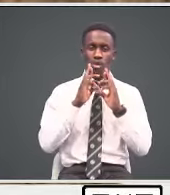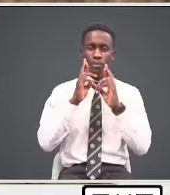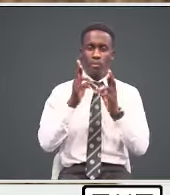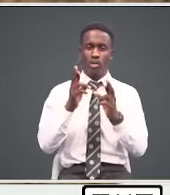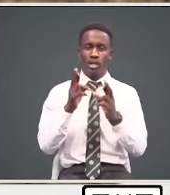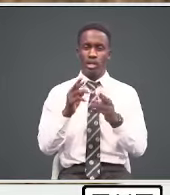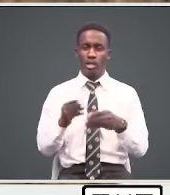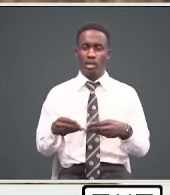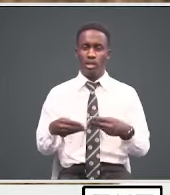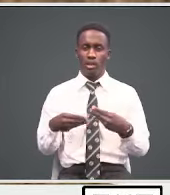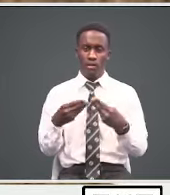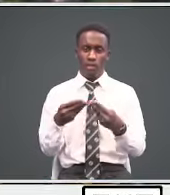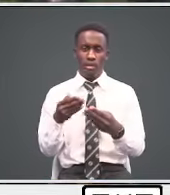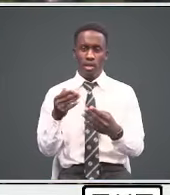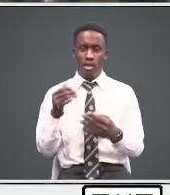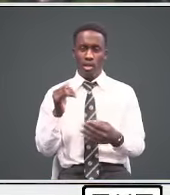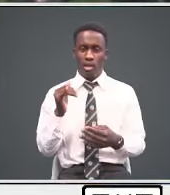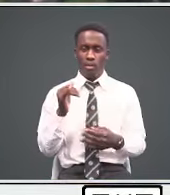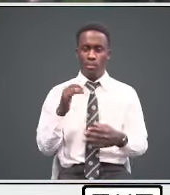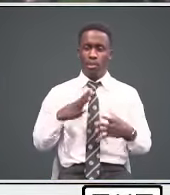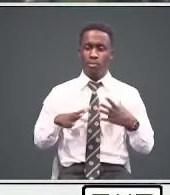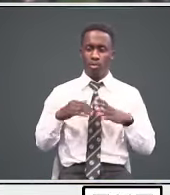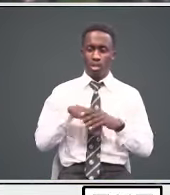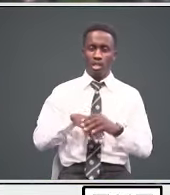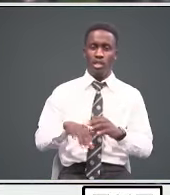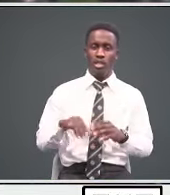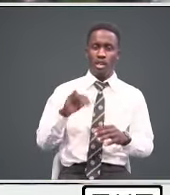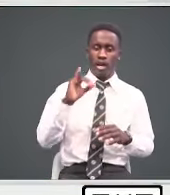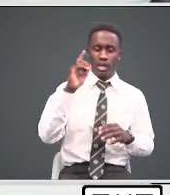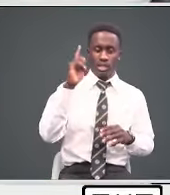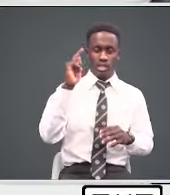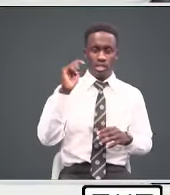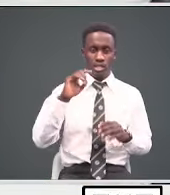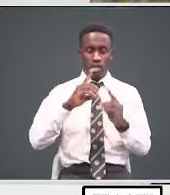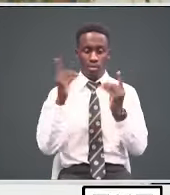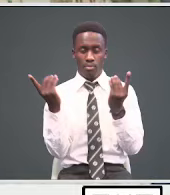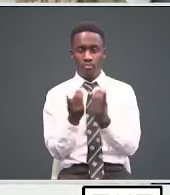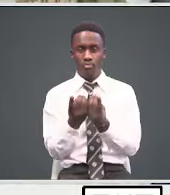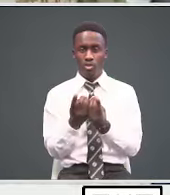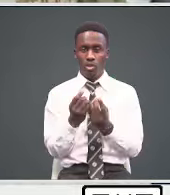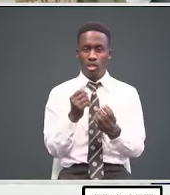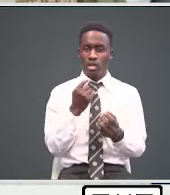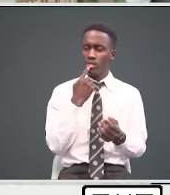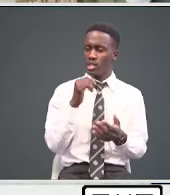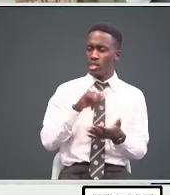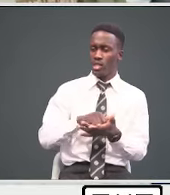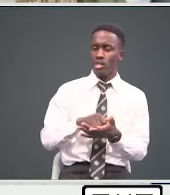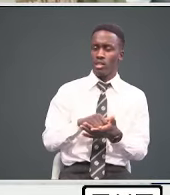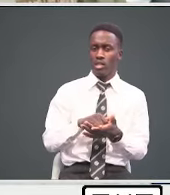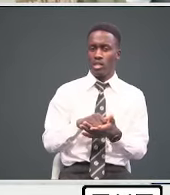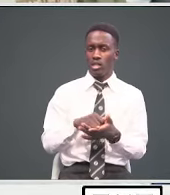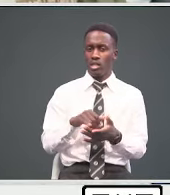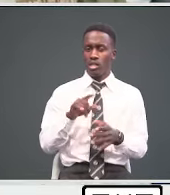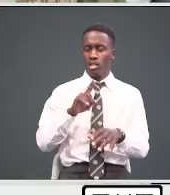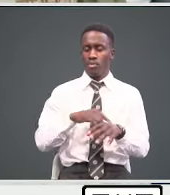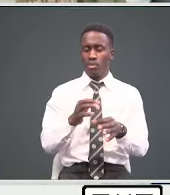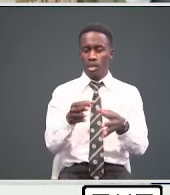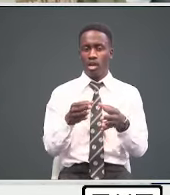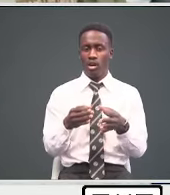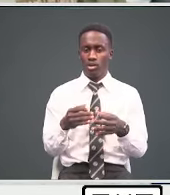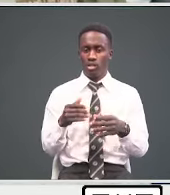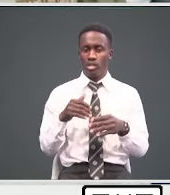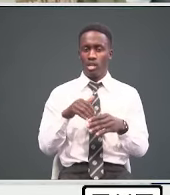facilitated by individuals in the IT department. It is alleged that when the overdraft on an account reached millions of shillings,